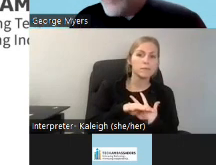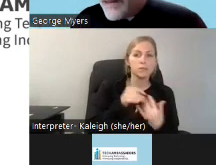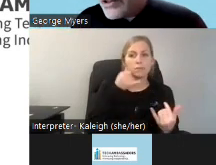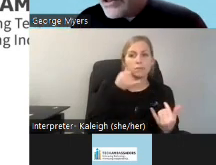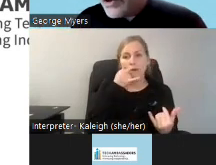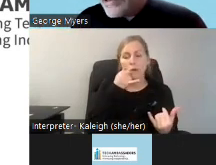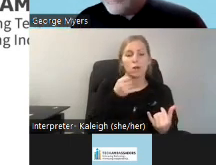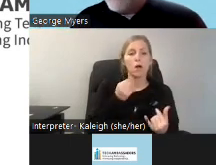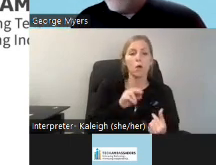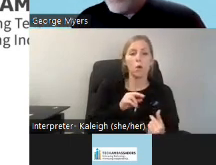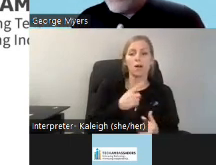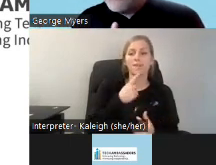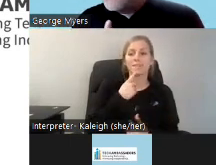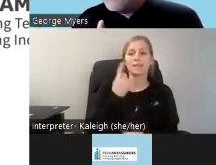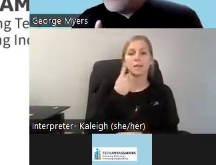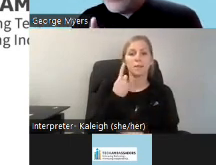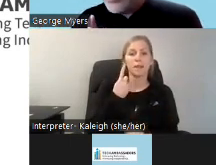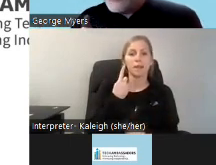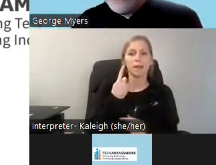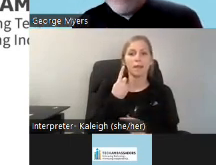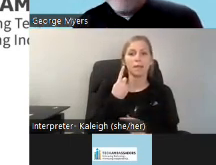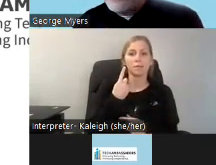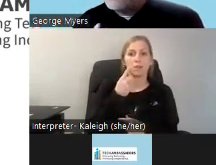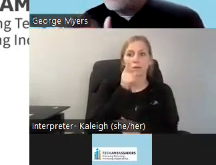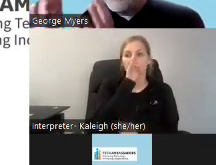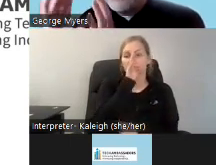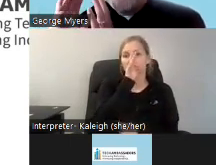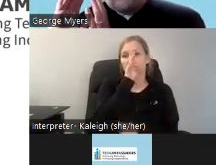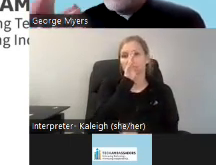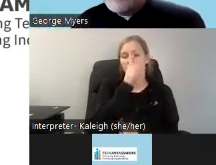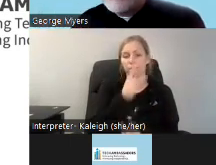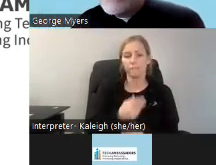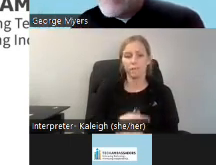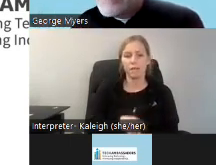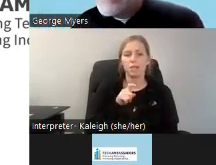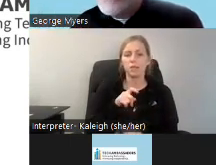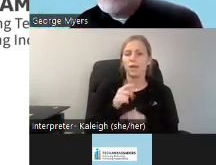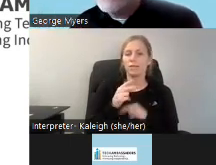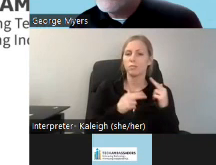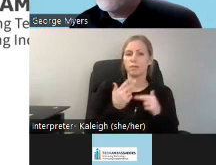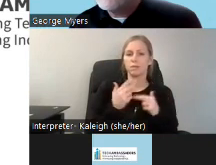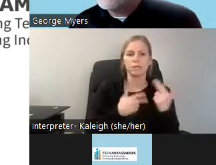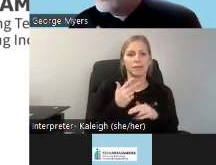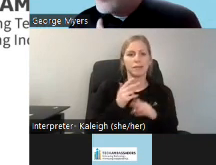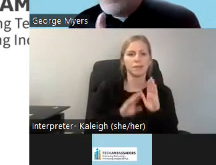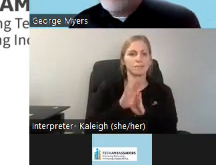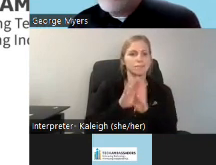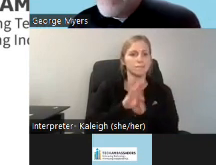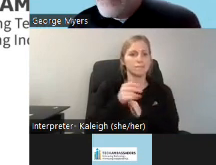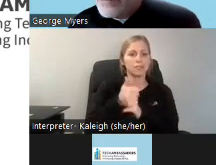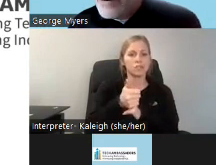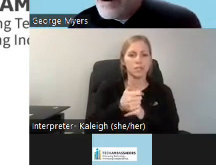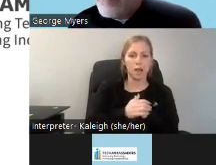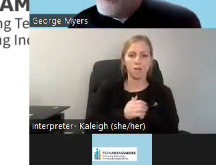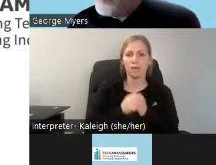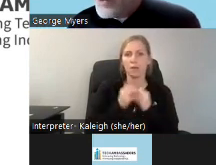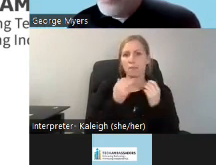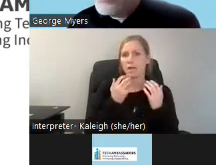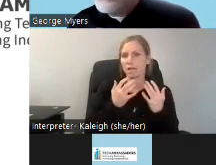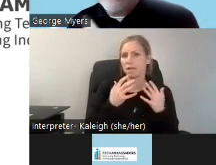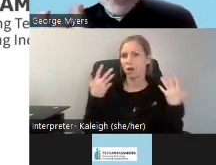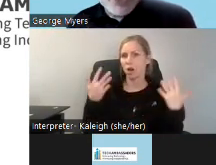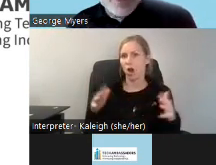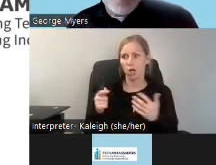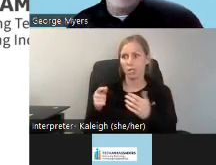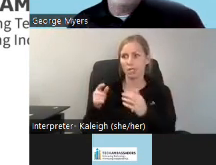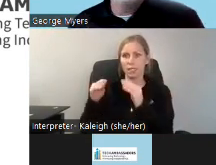you have to build these yourself, whereas you saw on the iPhone, there are dozens and dozens and dozens of these that are already put together for